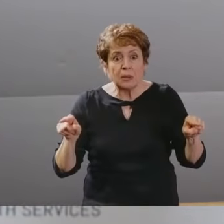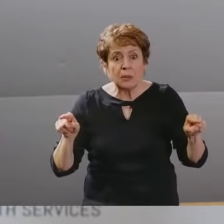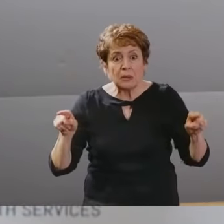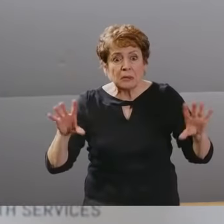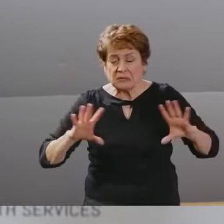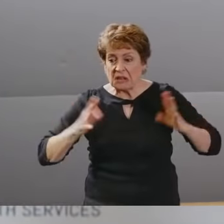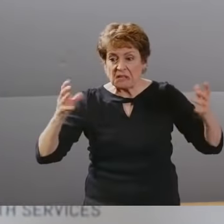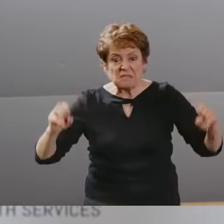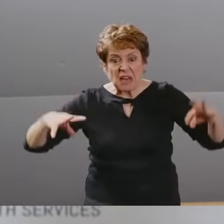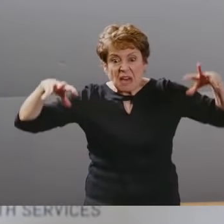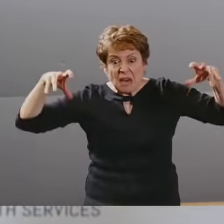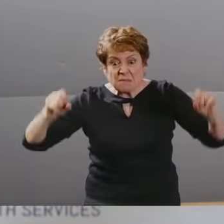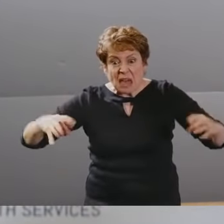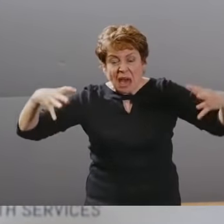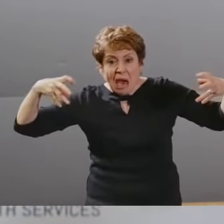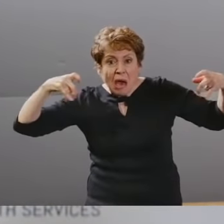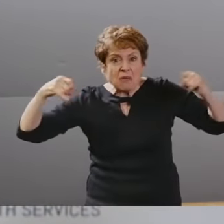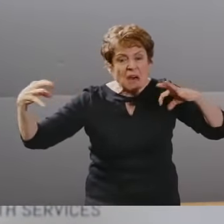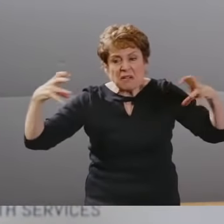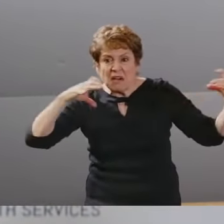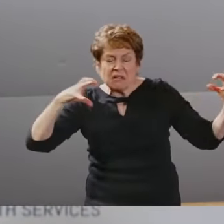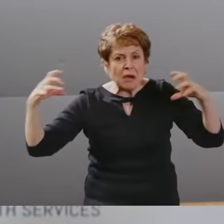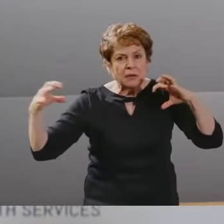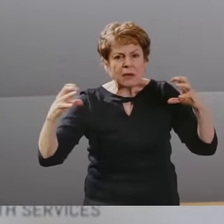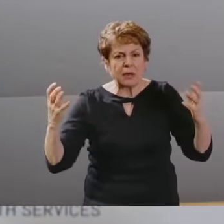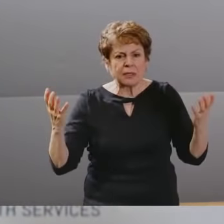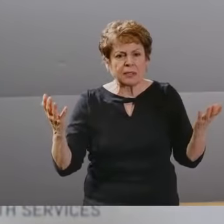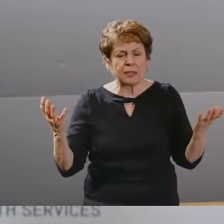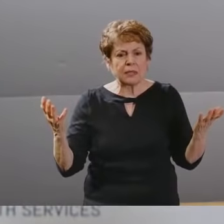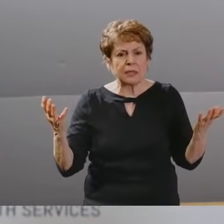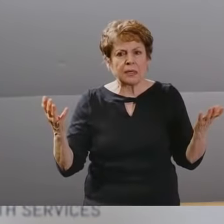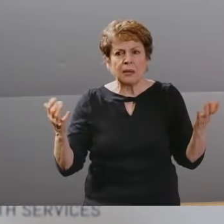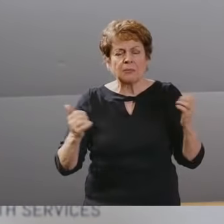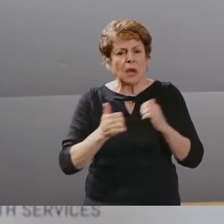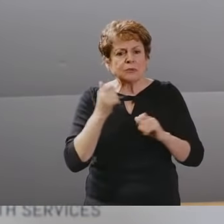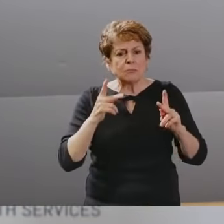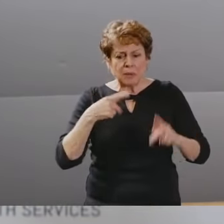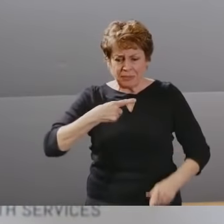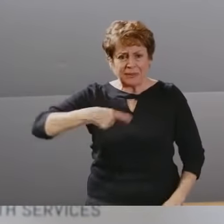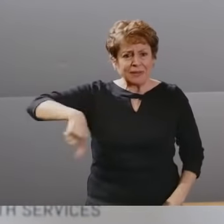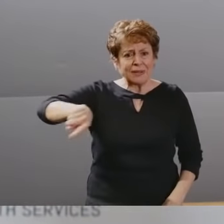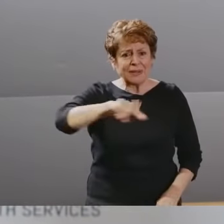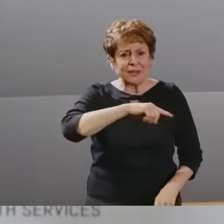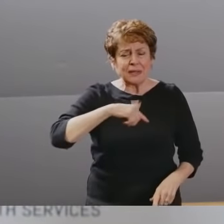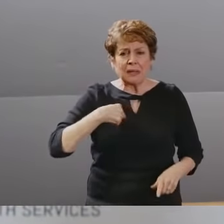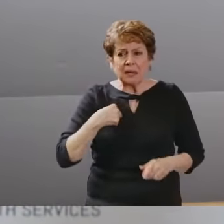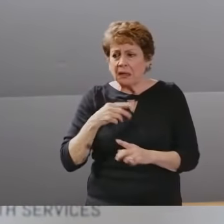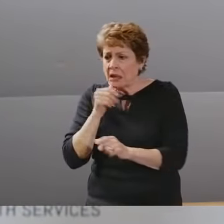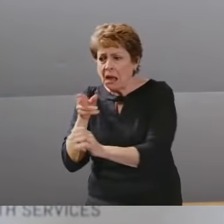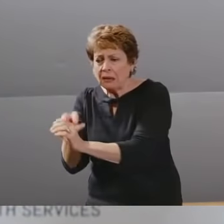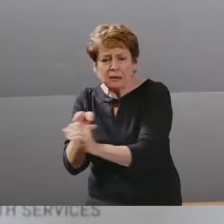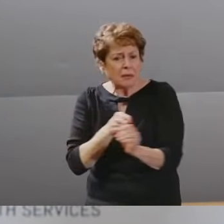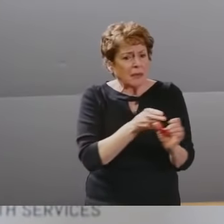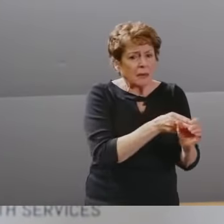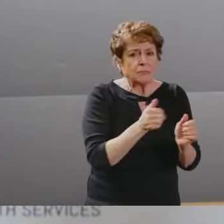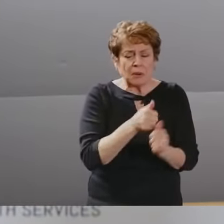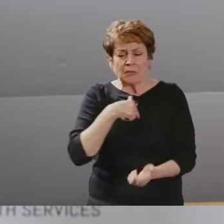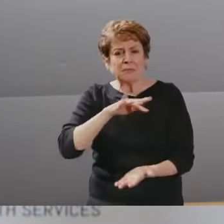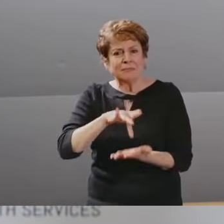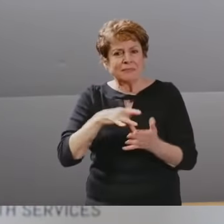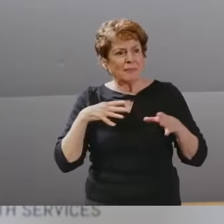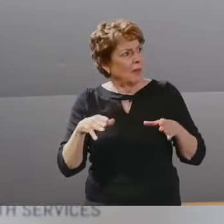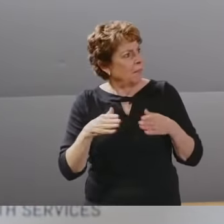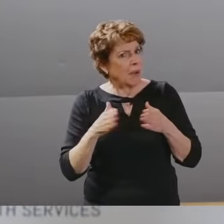Most of the public isn't part of either camp. And by the way, neither am